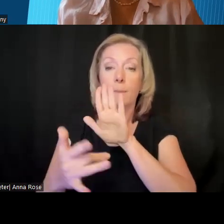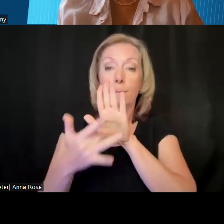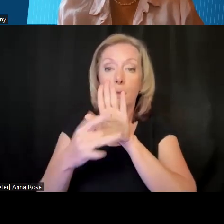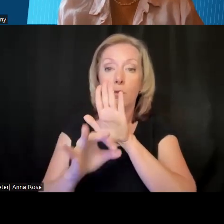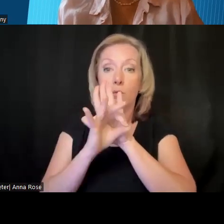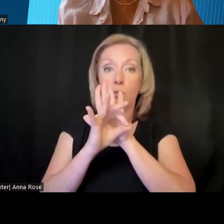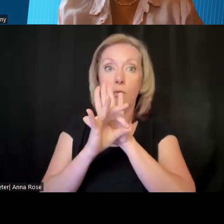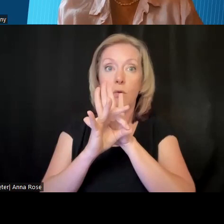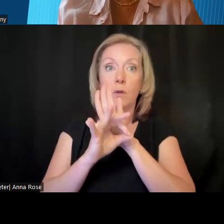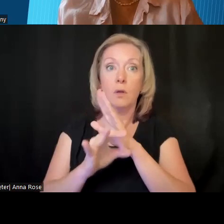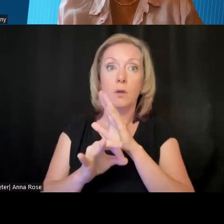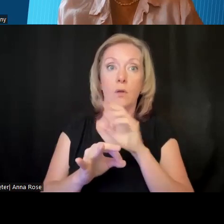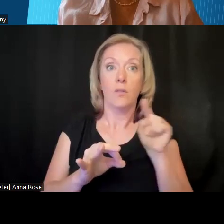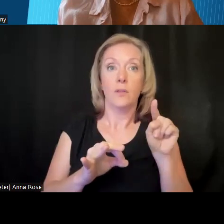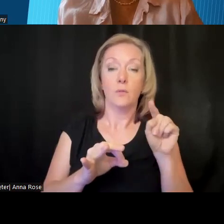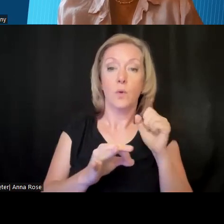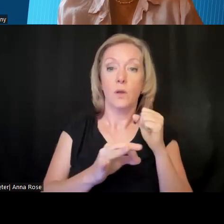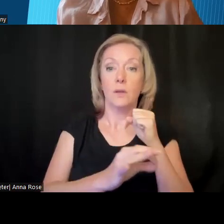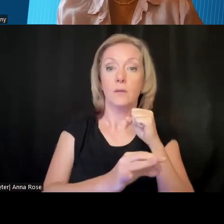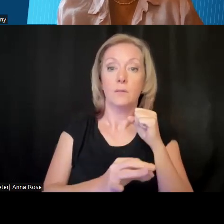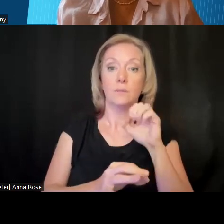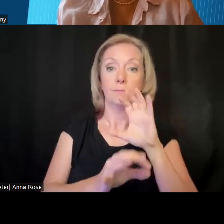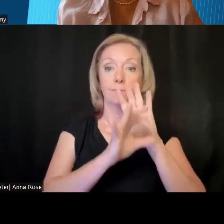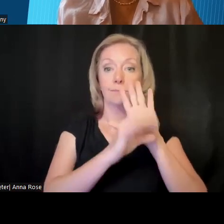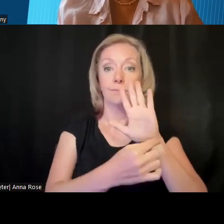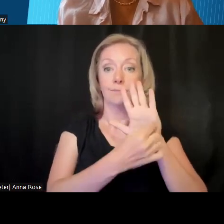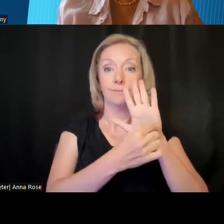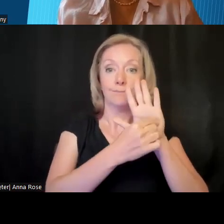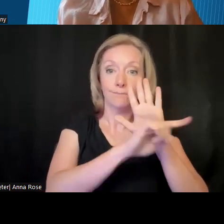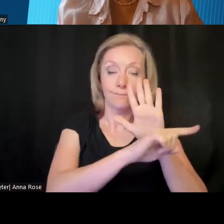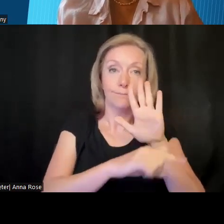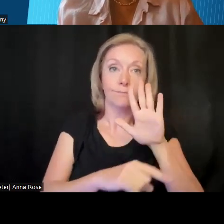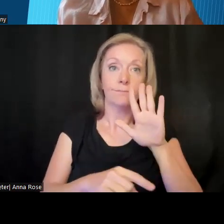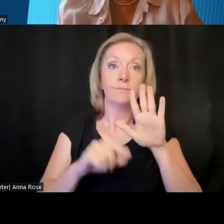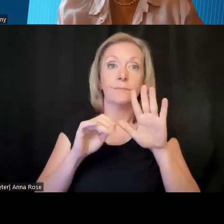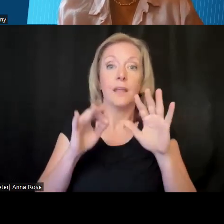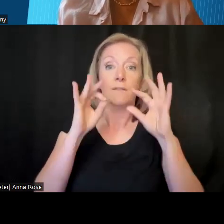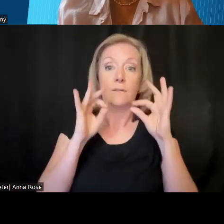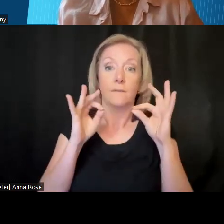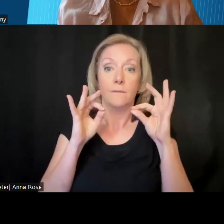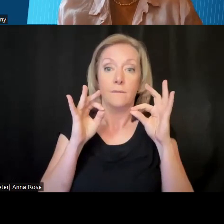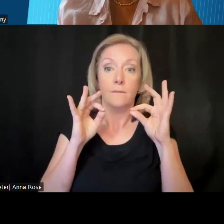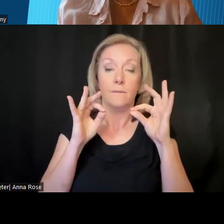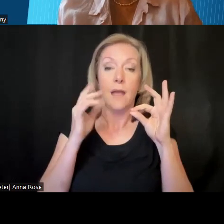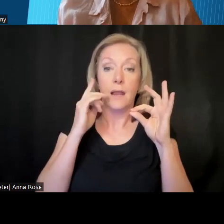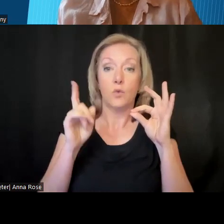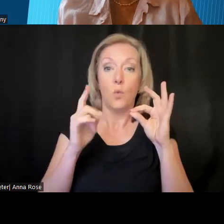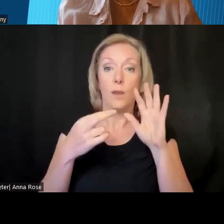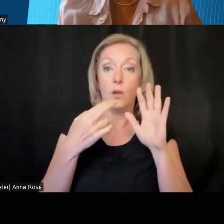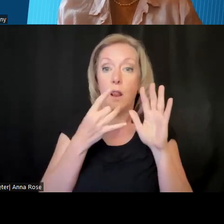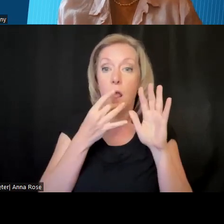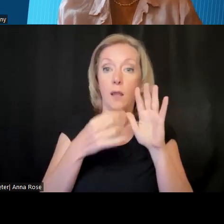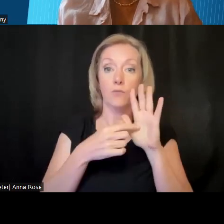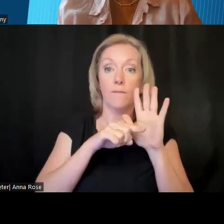pupil, and on the right eye, we have it on the out. So if these eyes were totally straight and I saw a difference of the location of